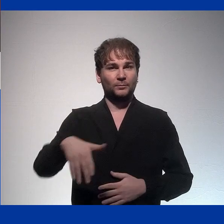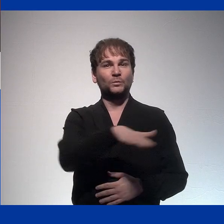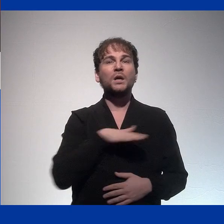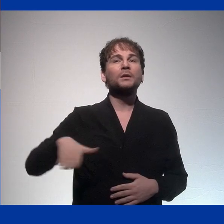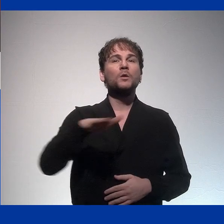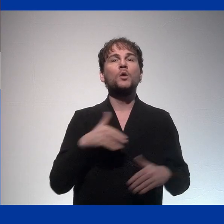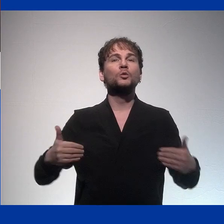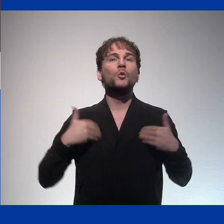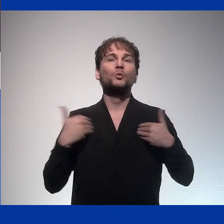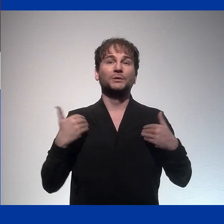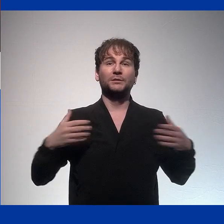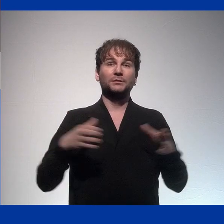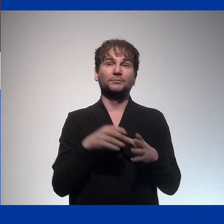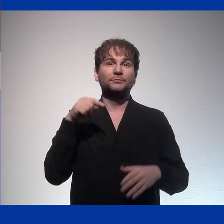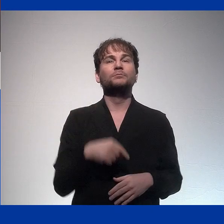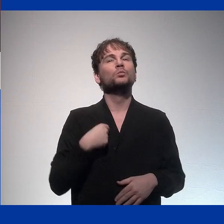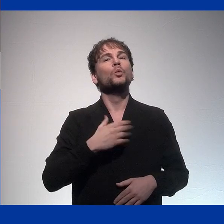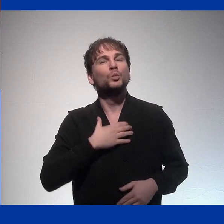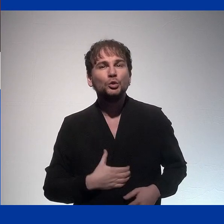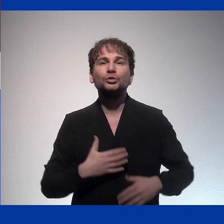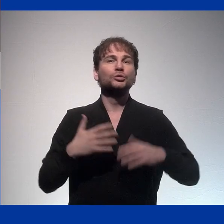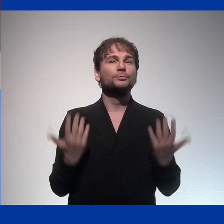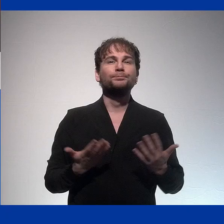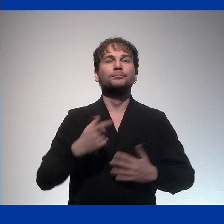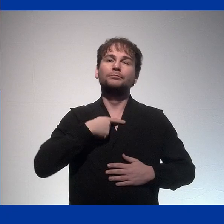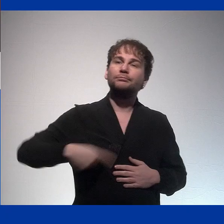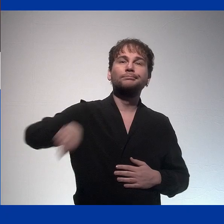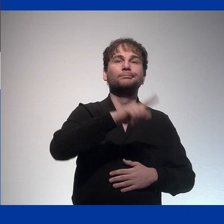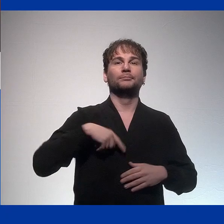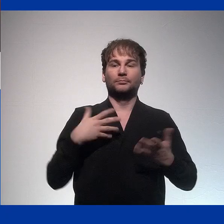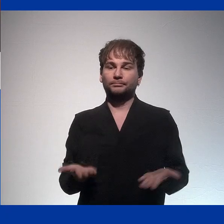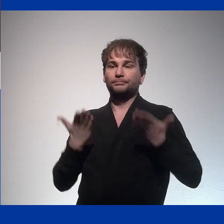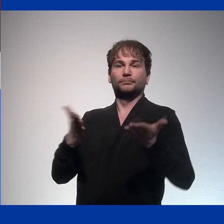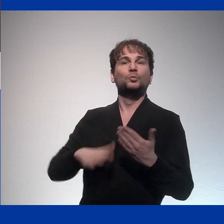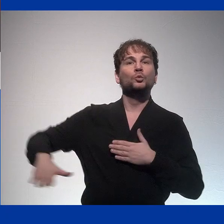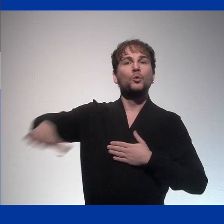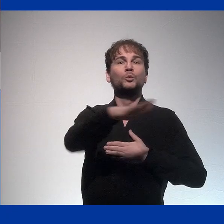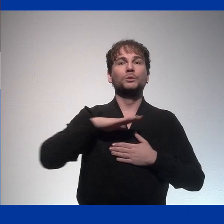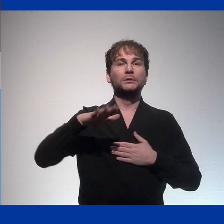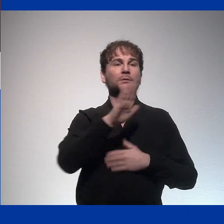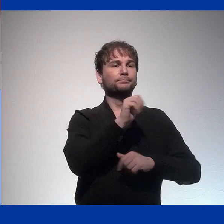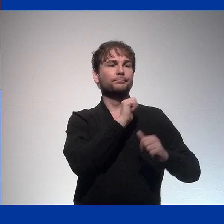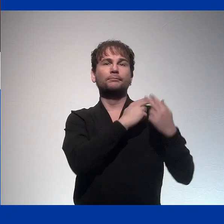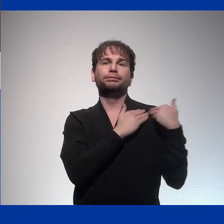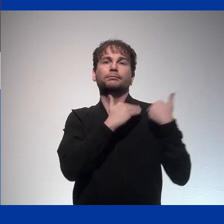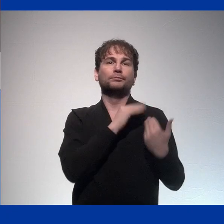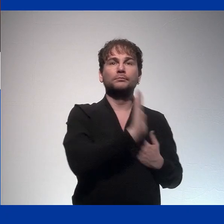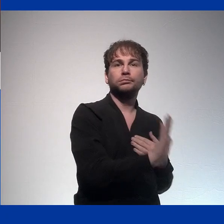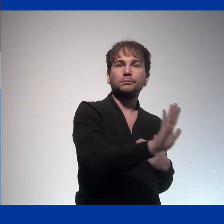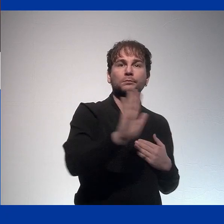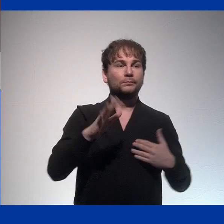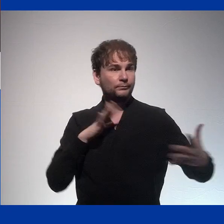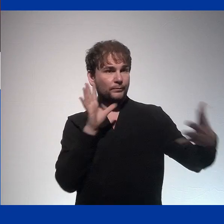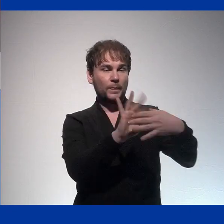organizations. We will also attempt to make that happen by designing educational content for youth workers that